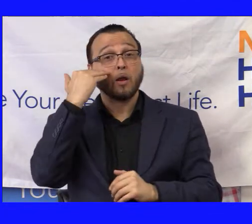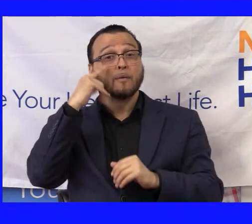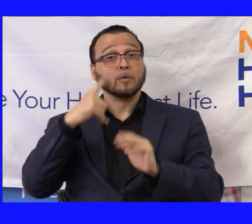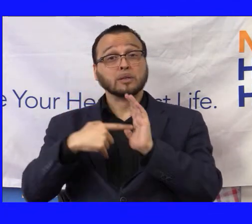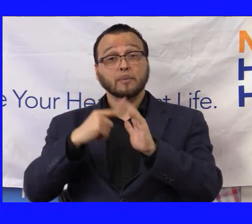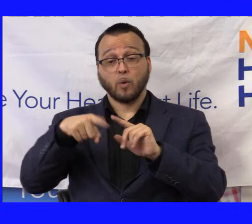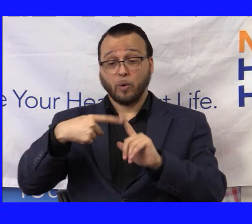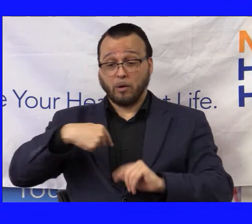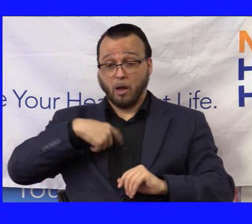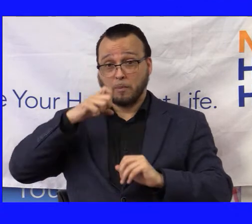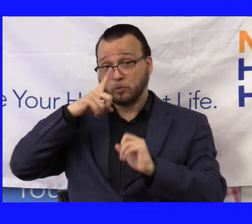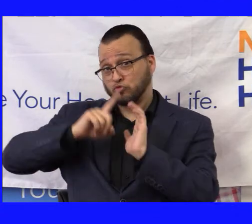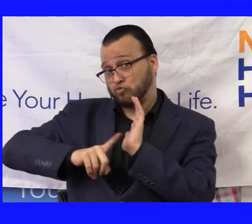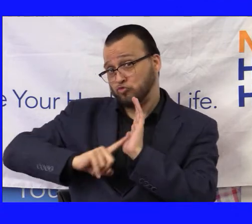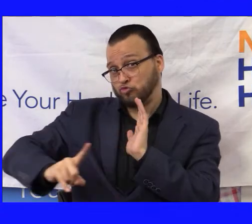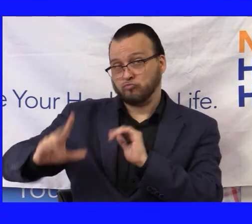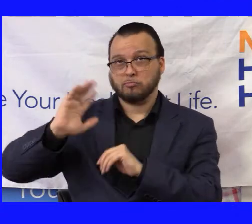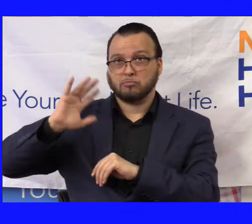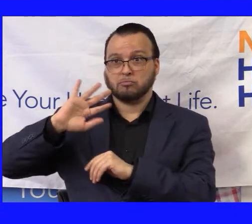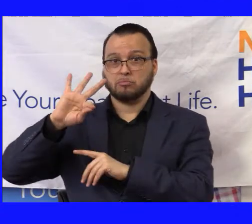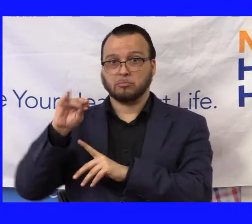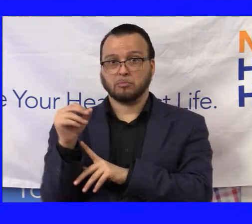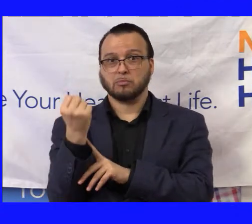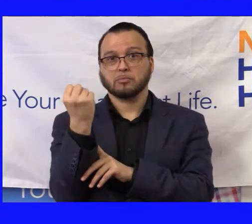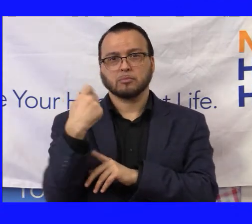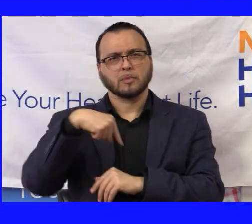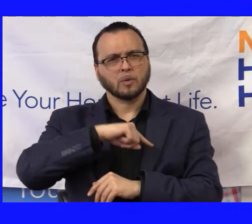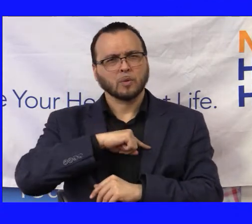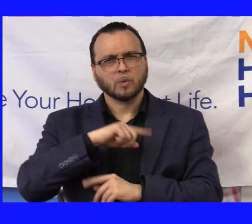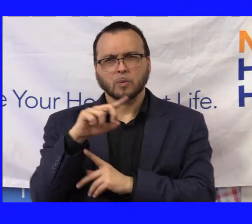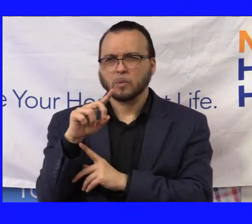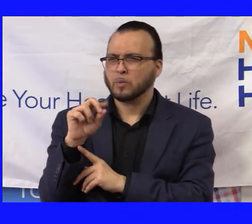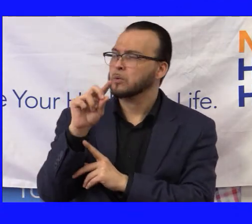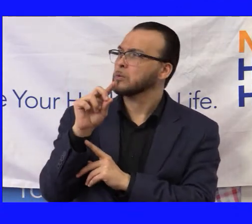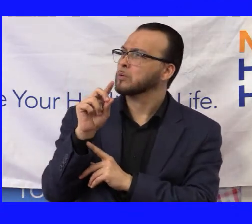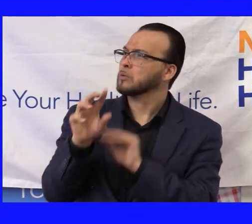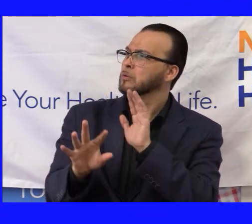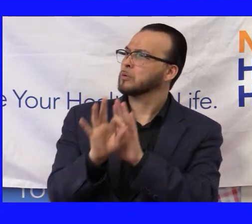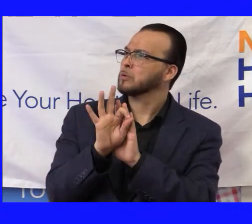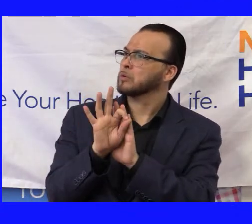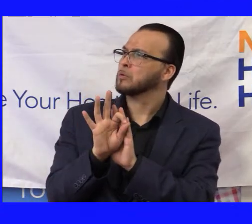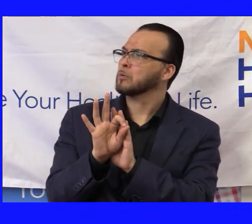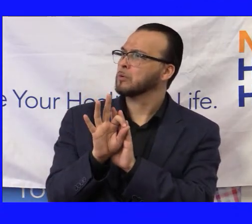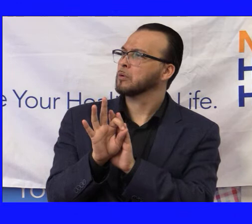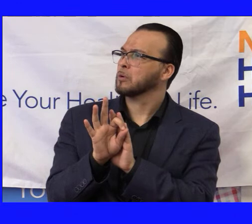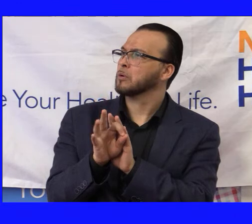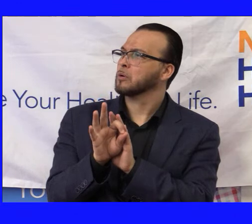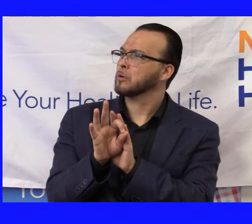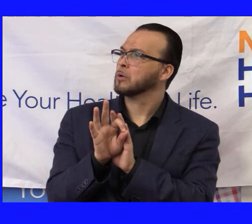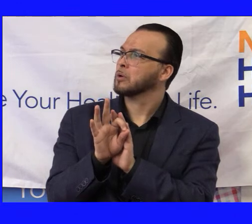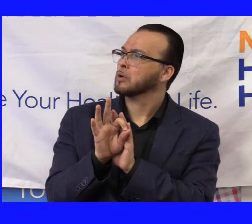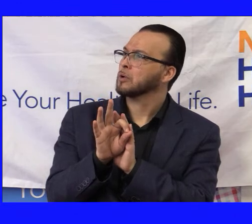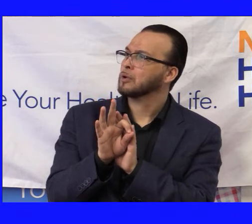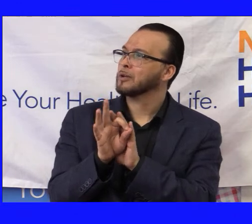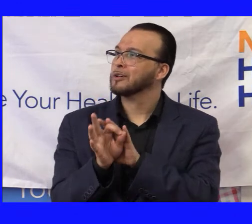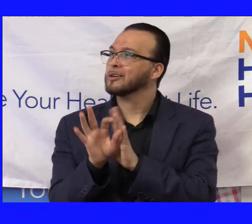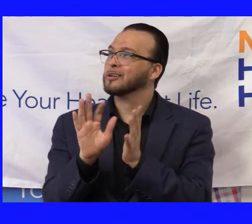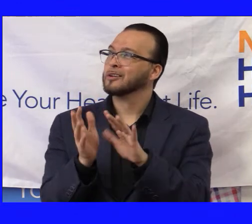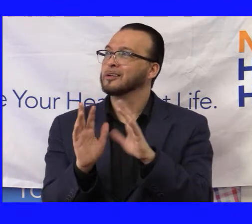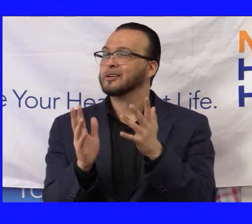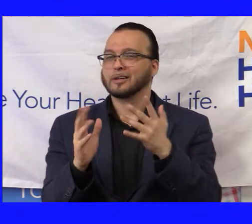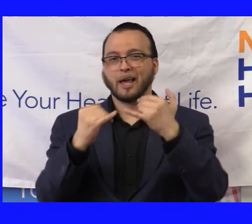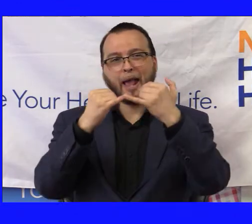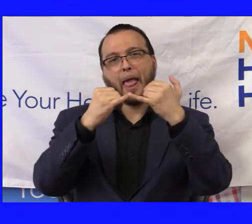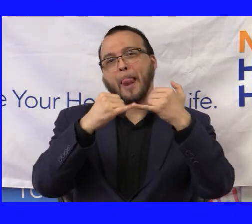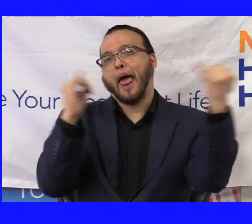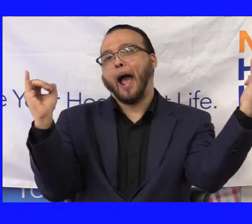research, and this was in the early 90s, we did find that there is a kind of alignment between the